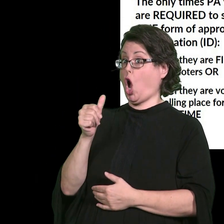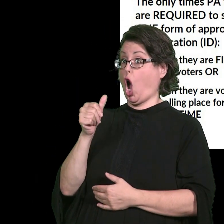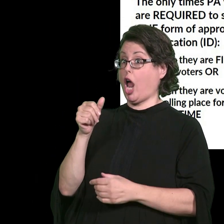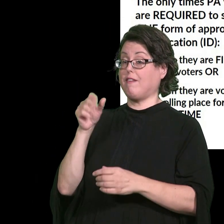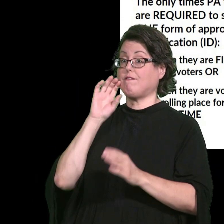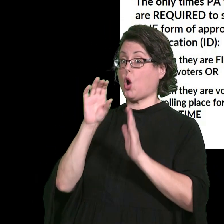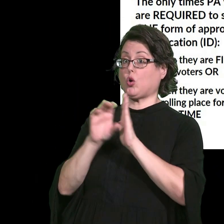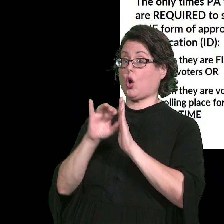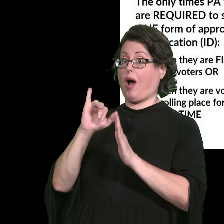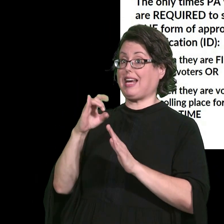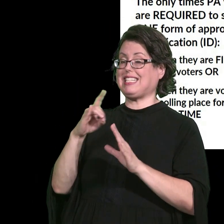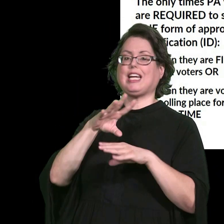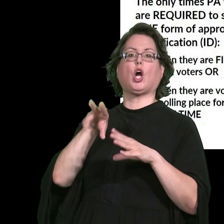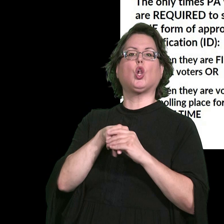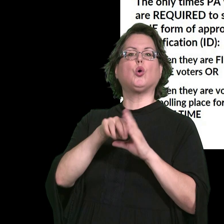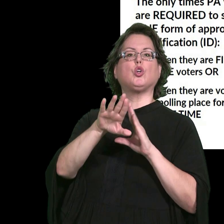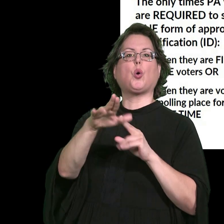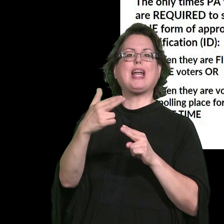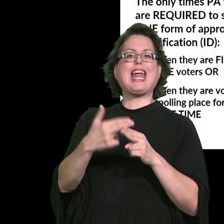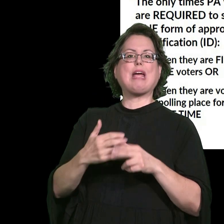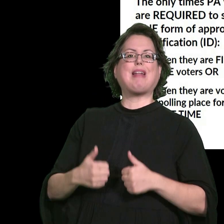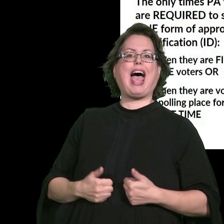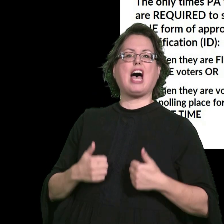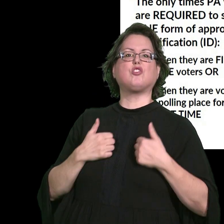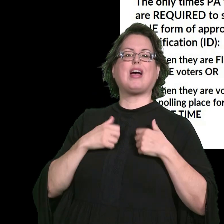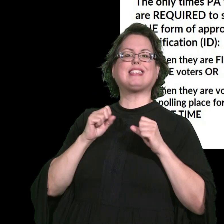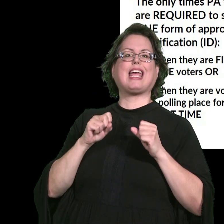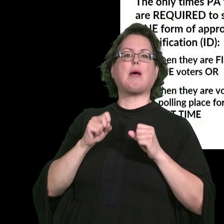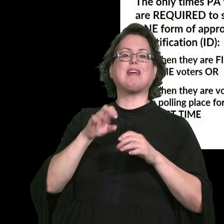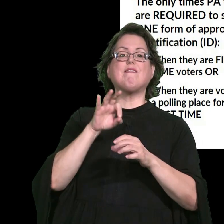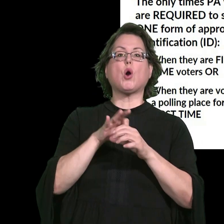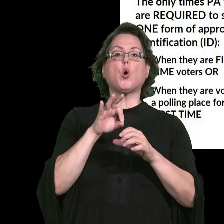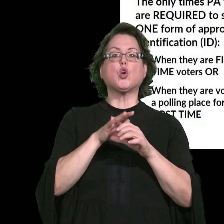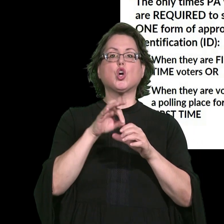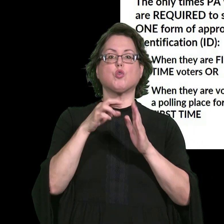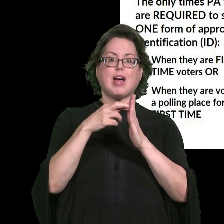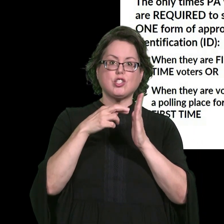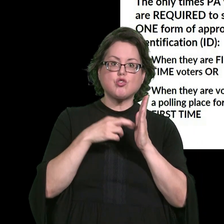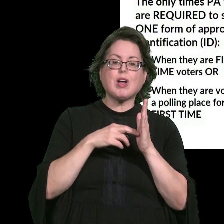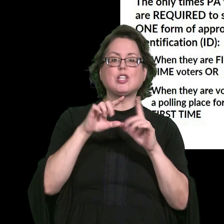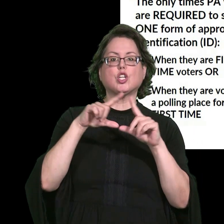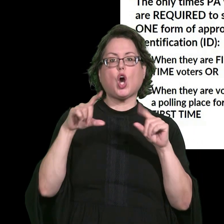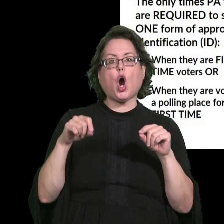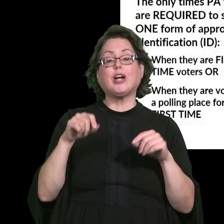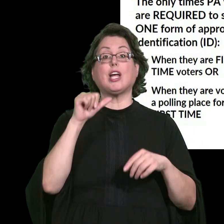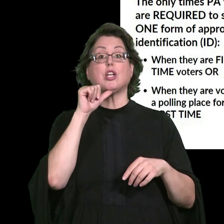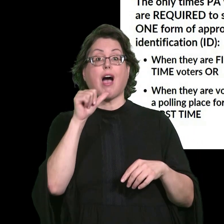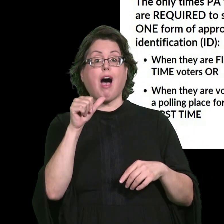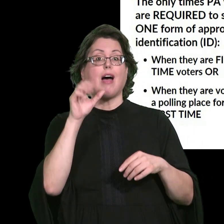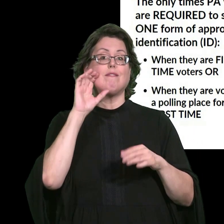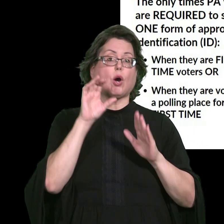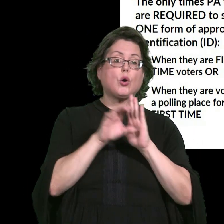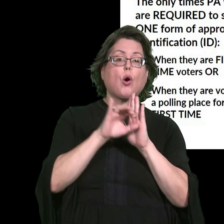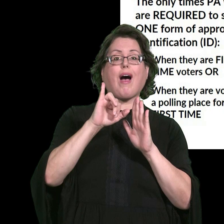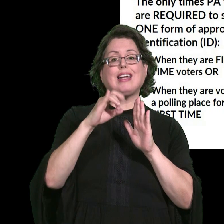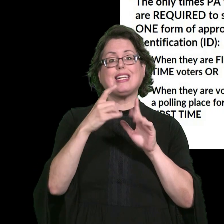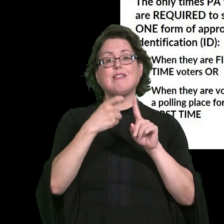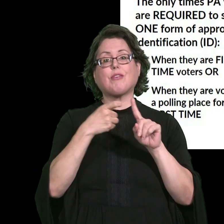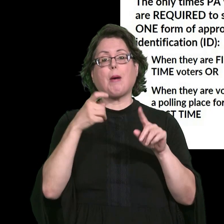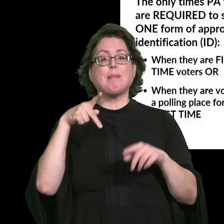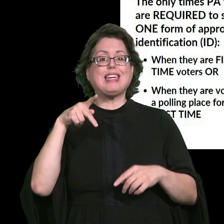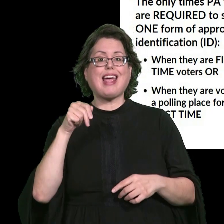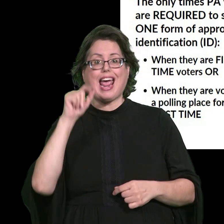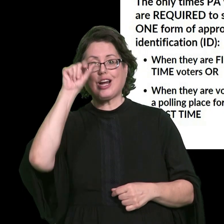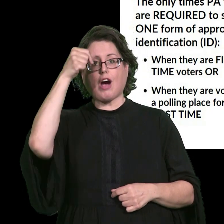include your name and address can be your voter registration card, a non-photo ID by any